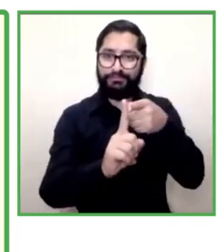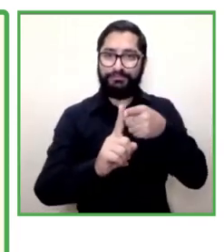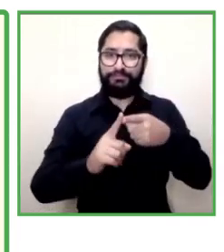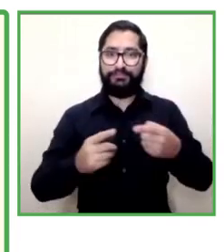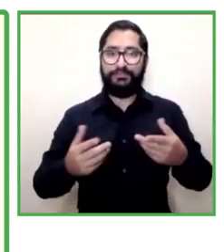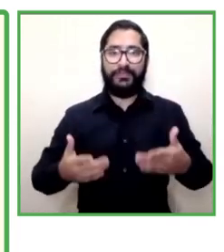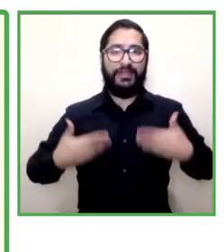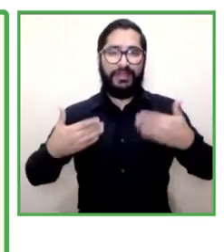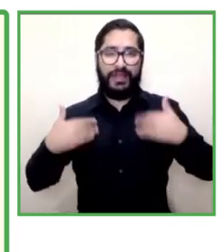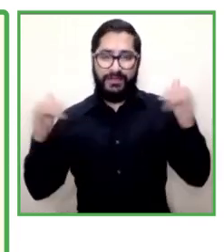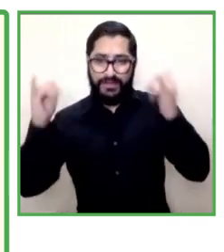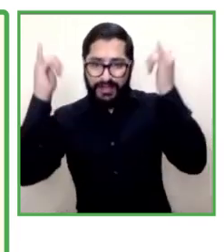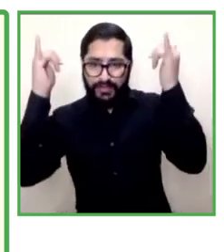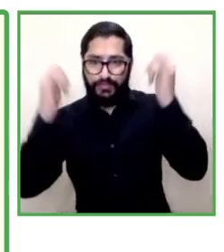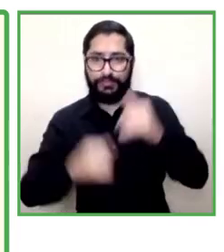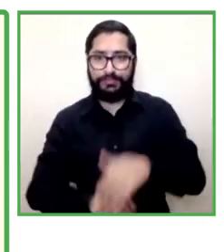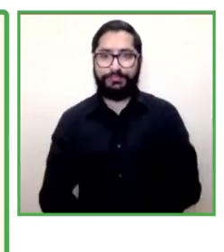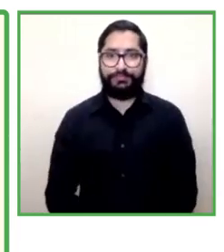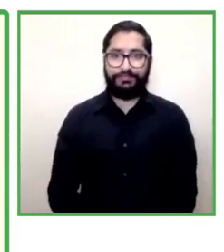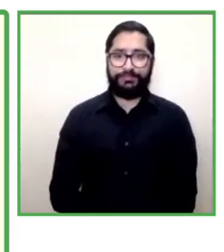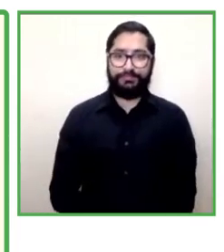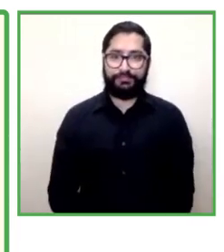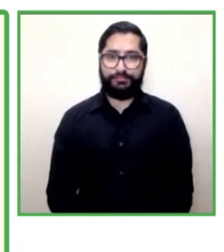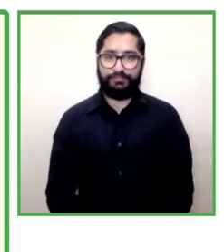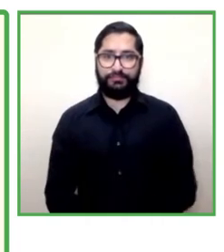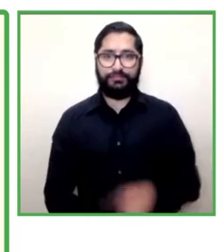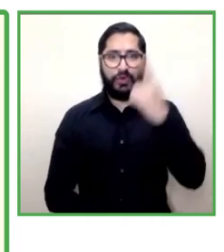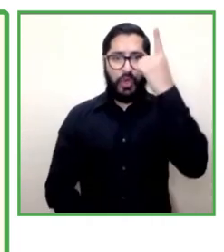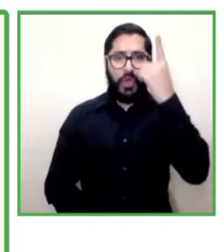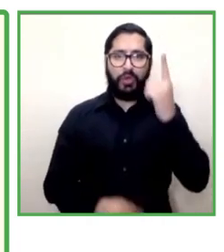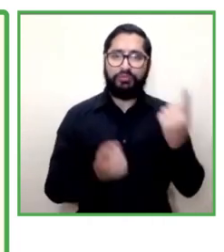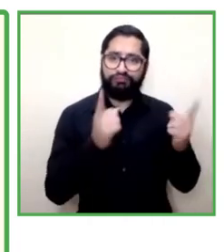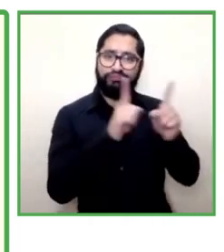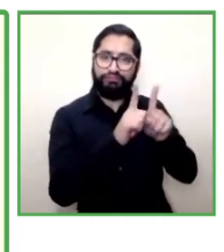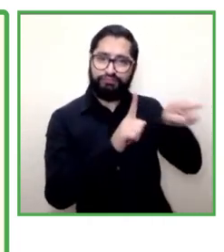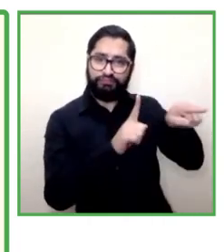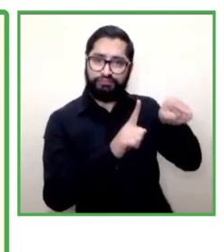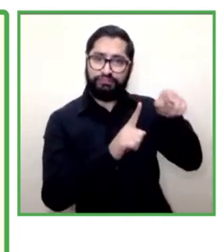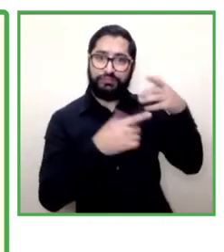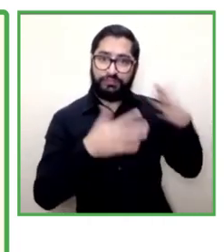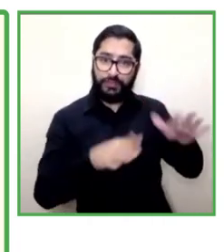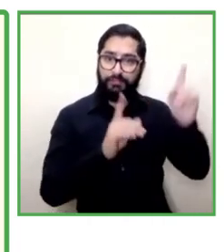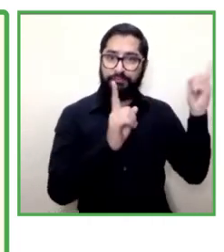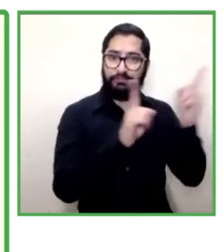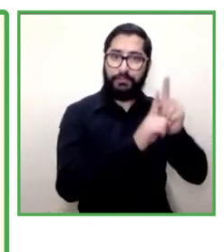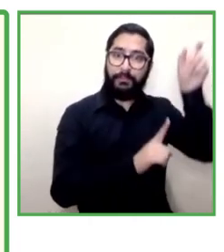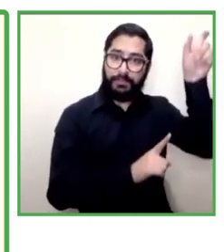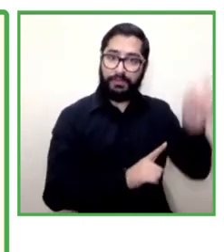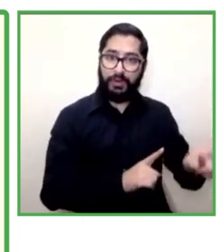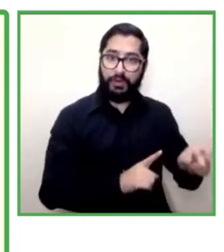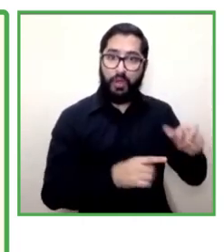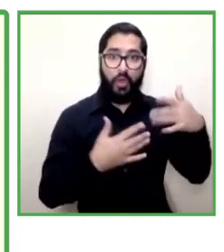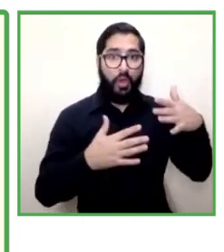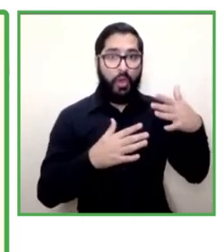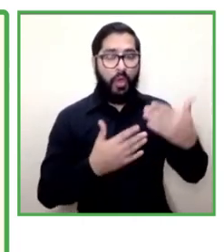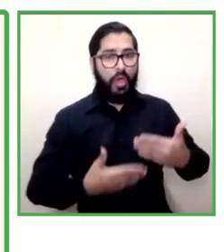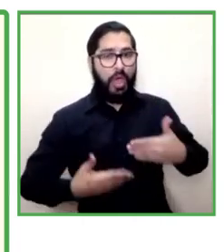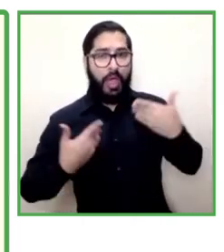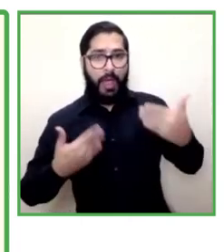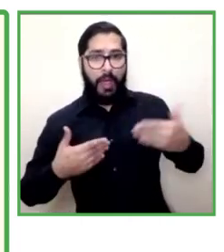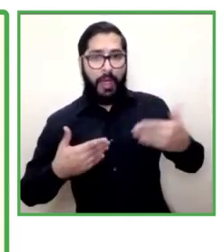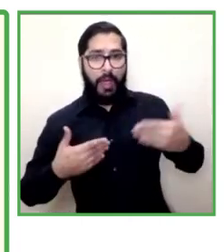just anyone would find it fun to use this app and learn sign language in their national sign language.